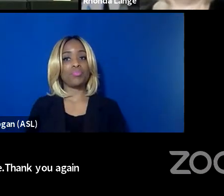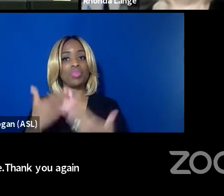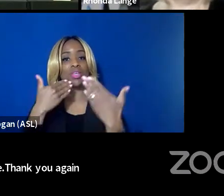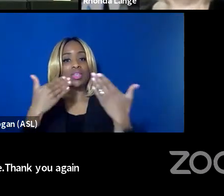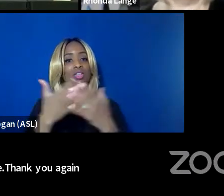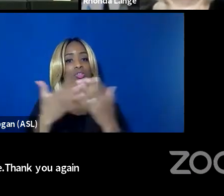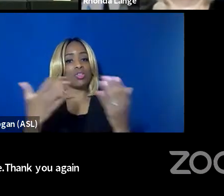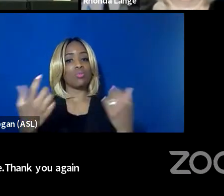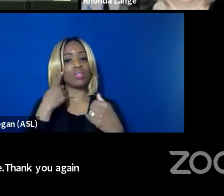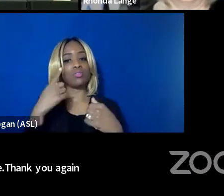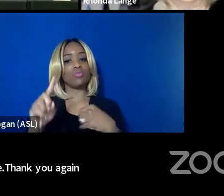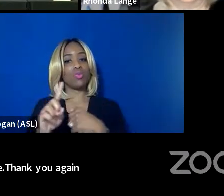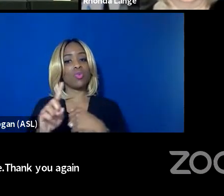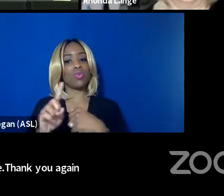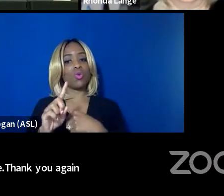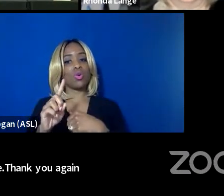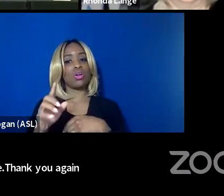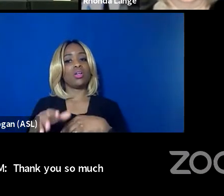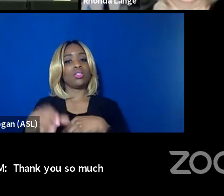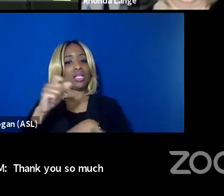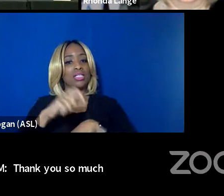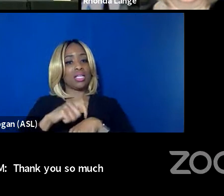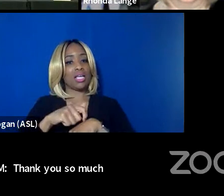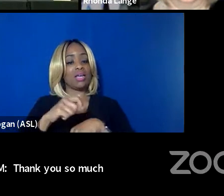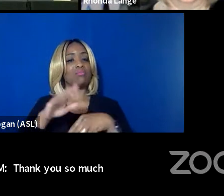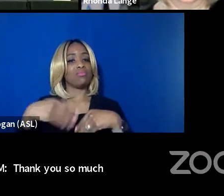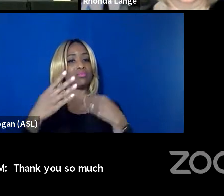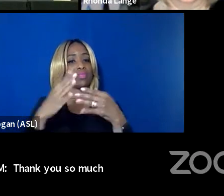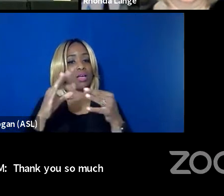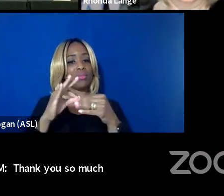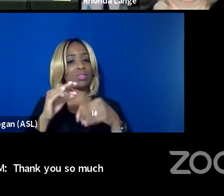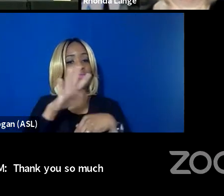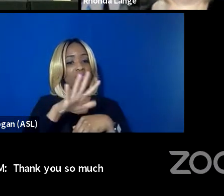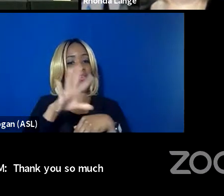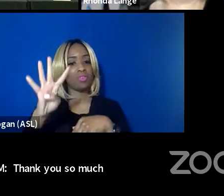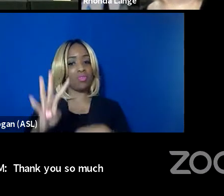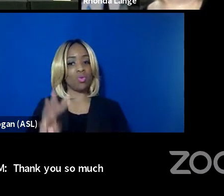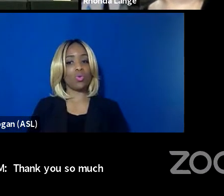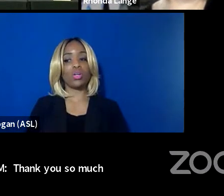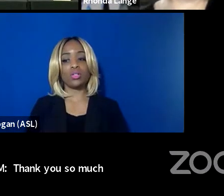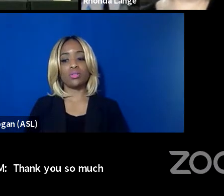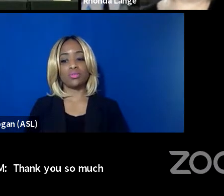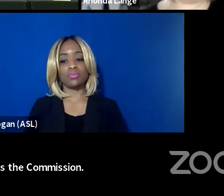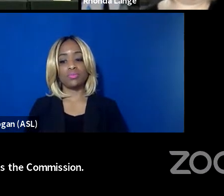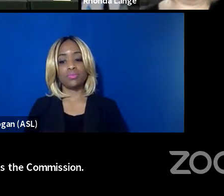much for taking the time to address the commission. 54.